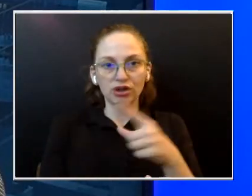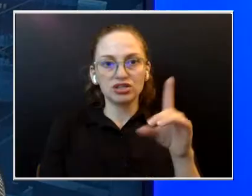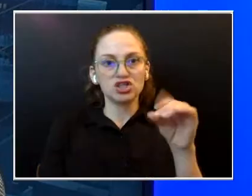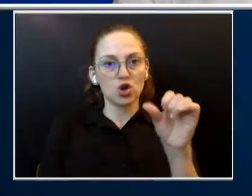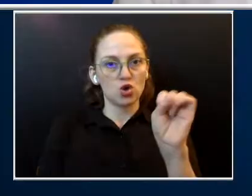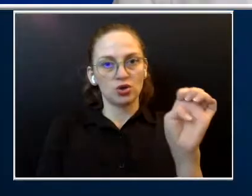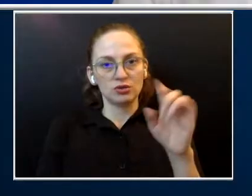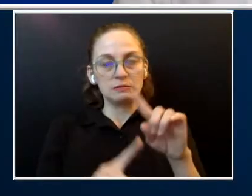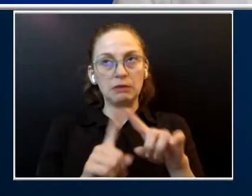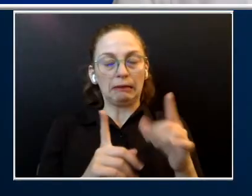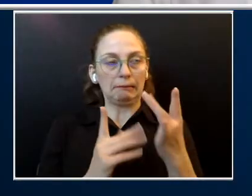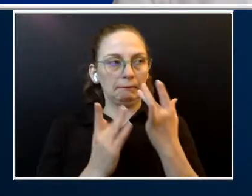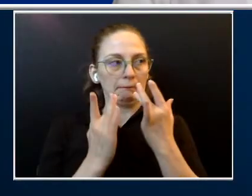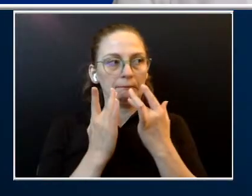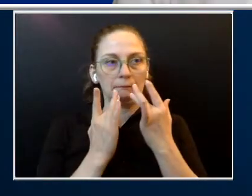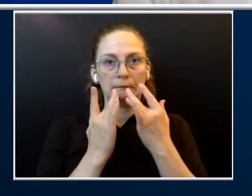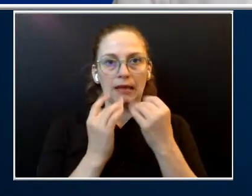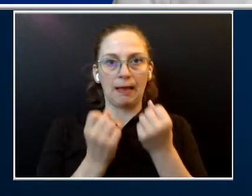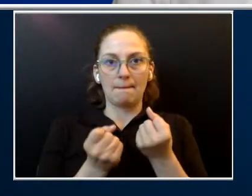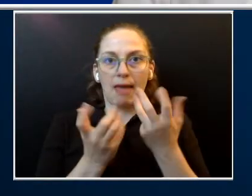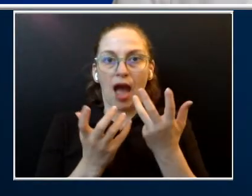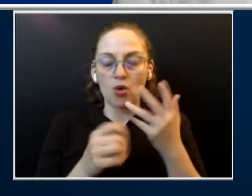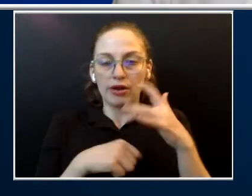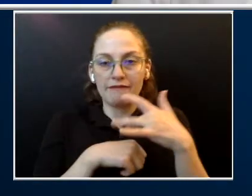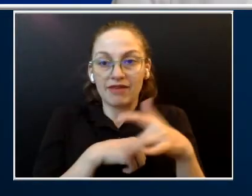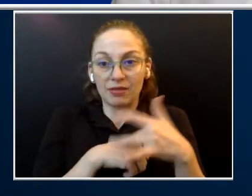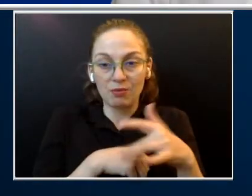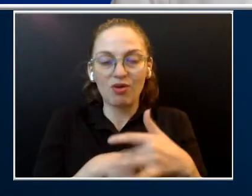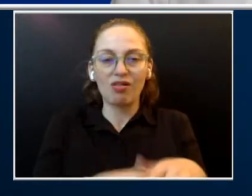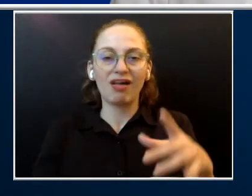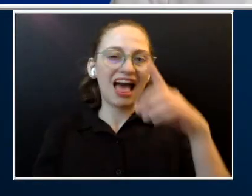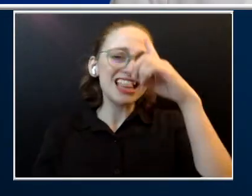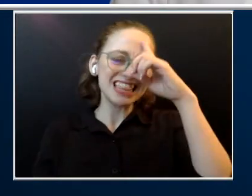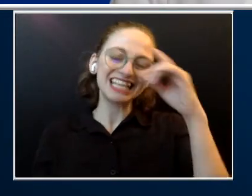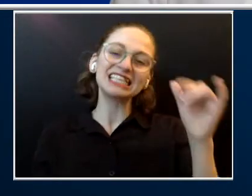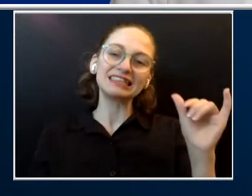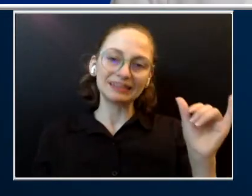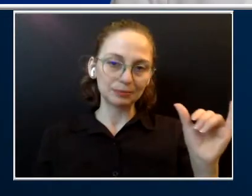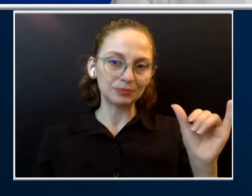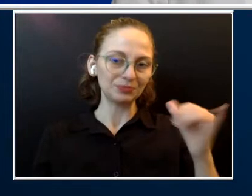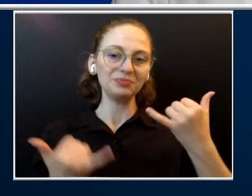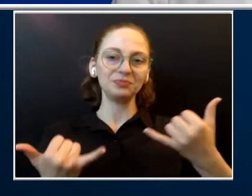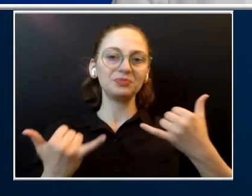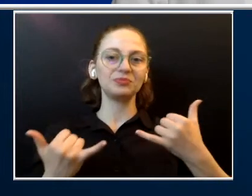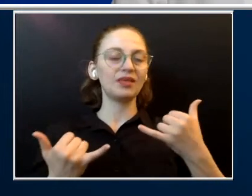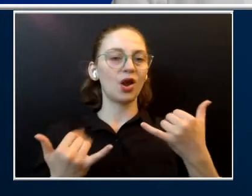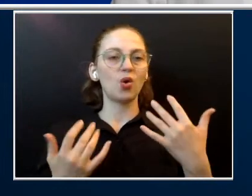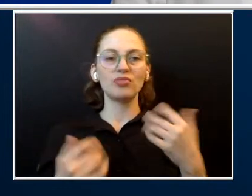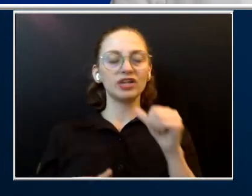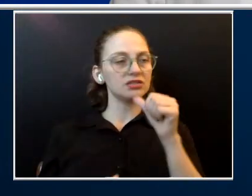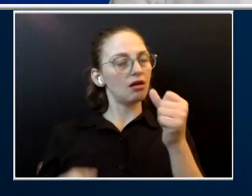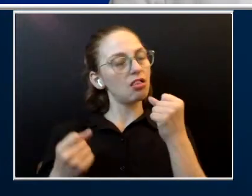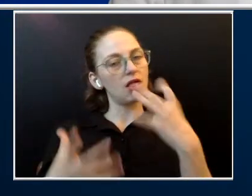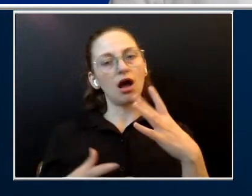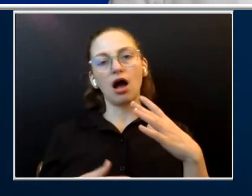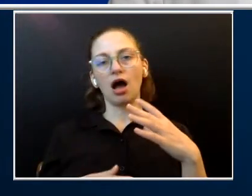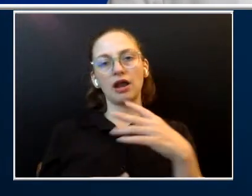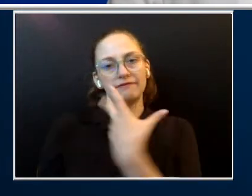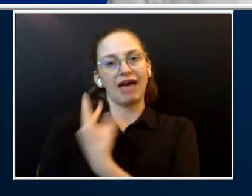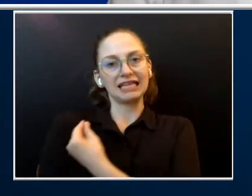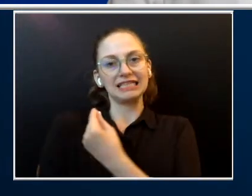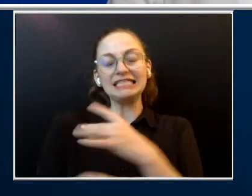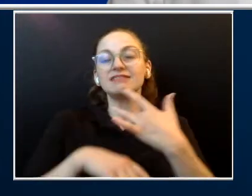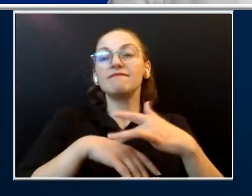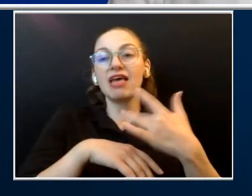that's kind of the story here. It feels bumpy because there's not that many doses out there yet, and so everybody's like, well, haven't we got it? Well, because it's not been made